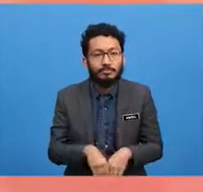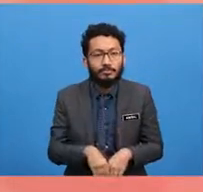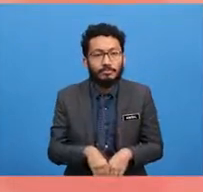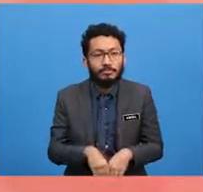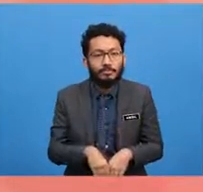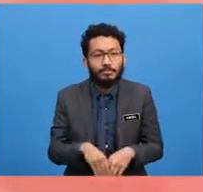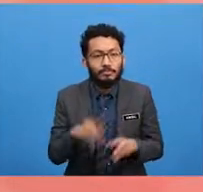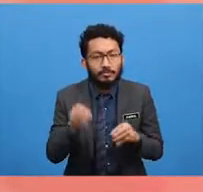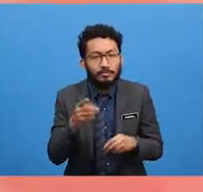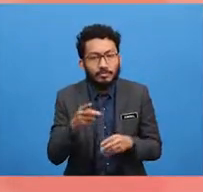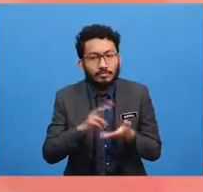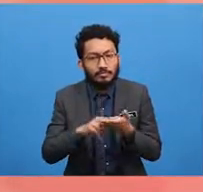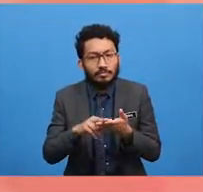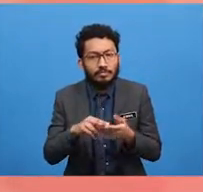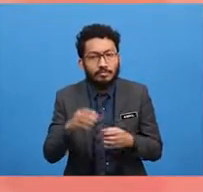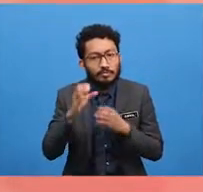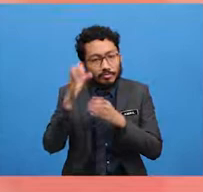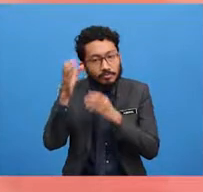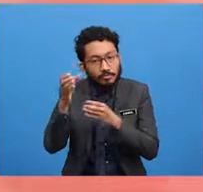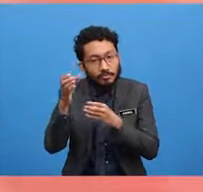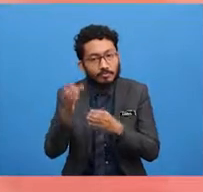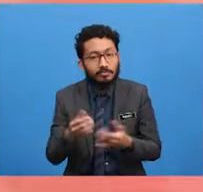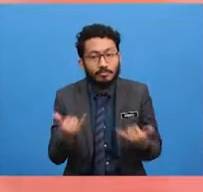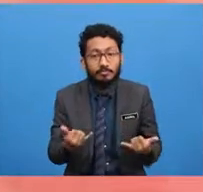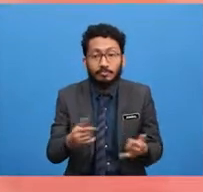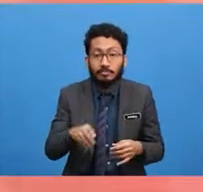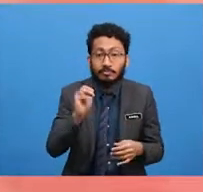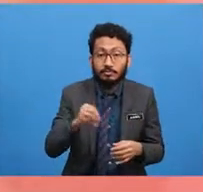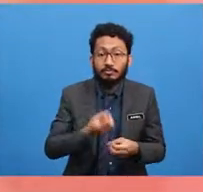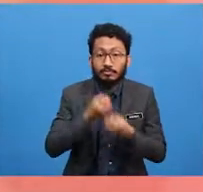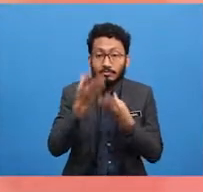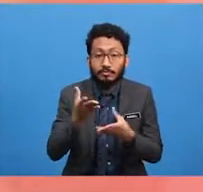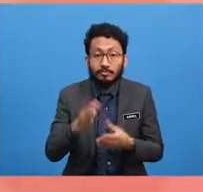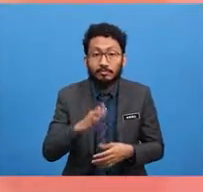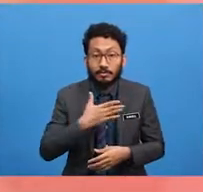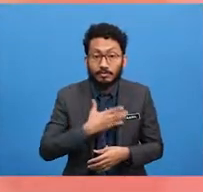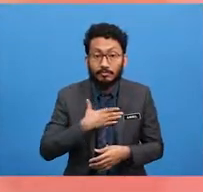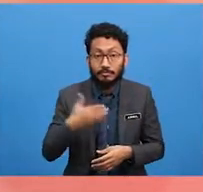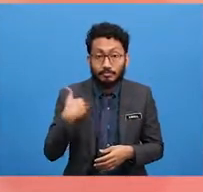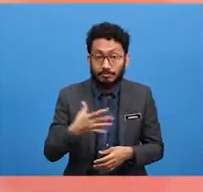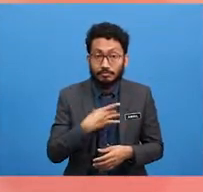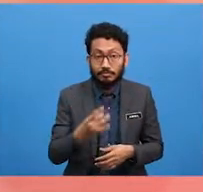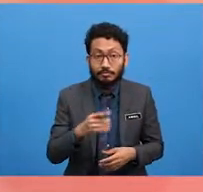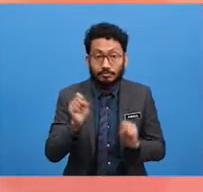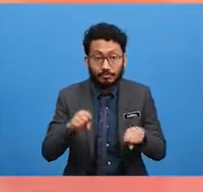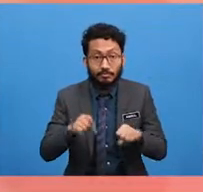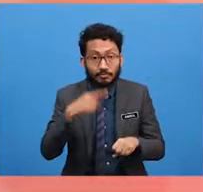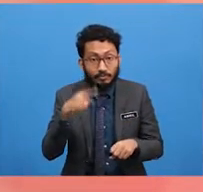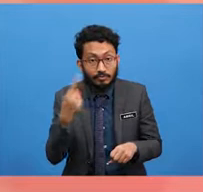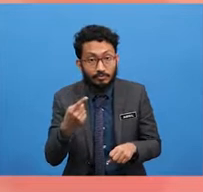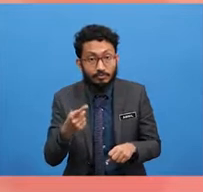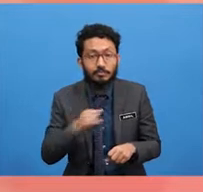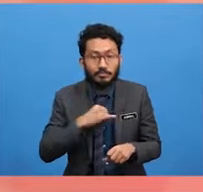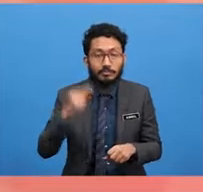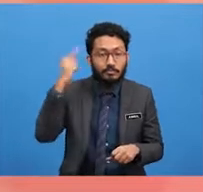Wales? This is a suggestion. Now you need to express your preference. You can say, I